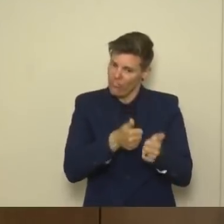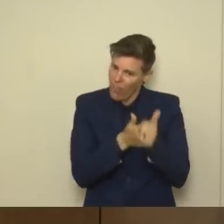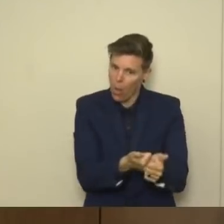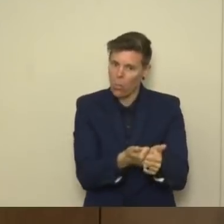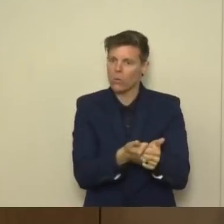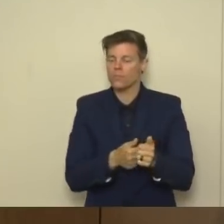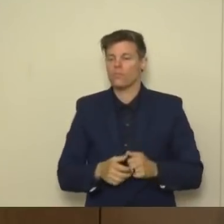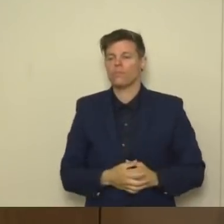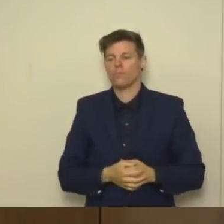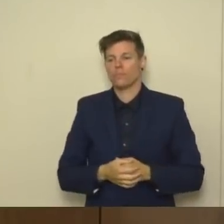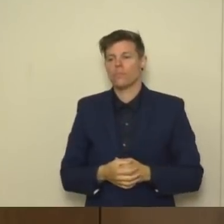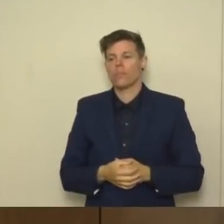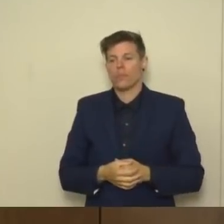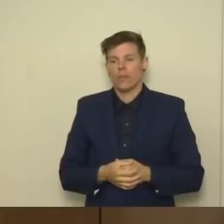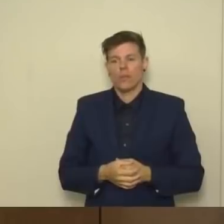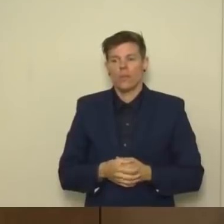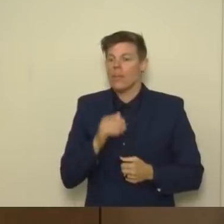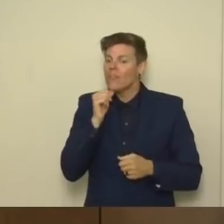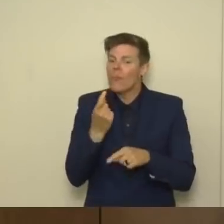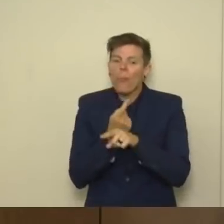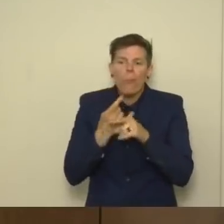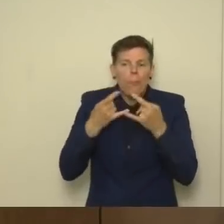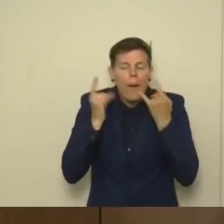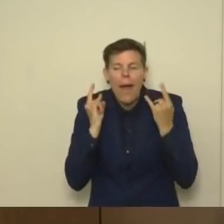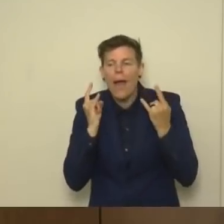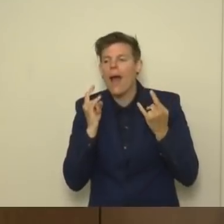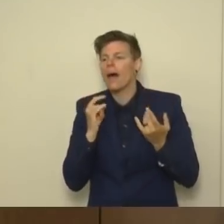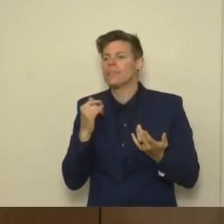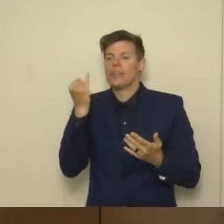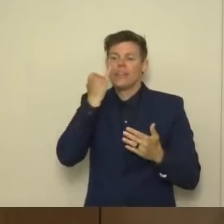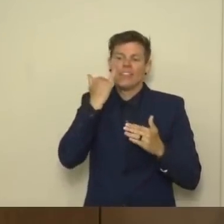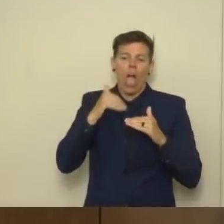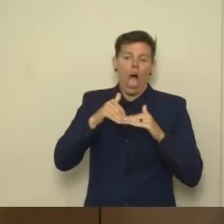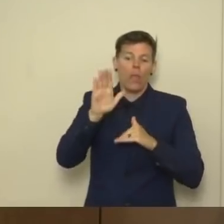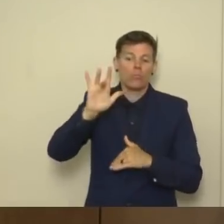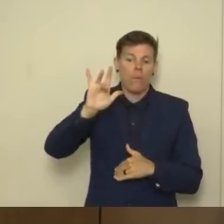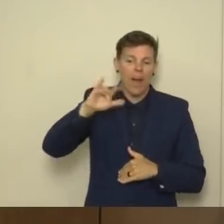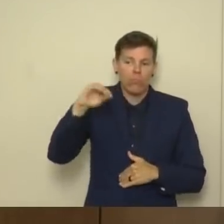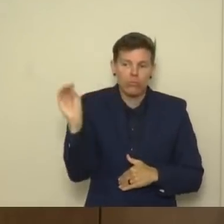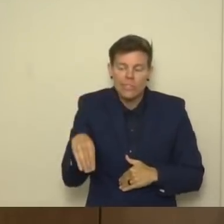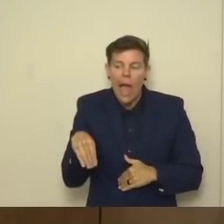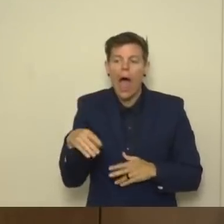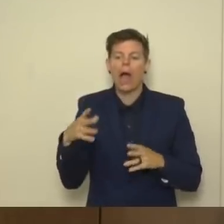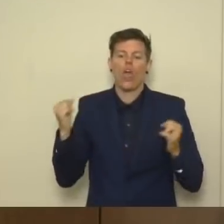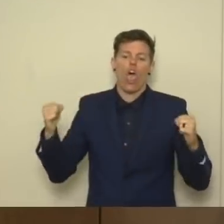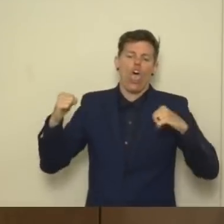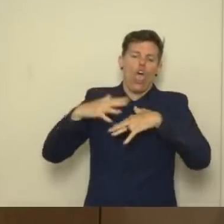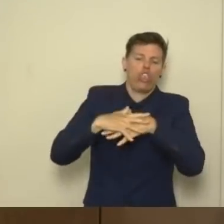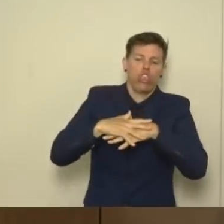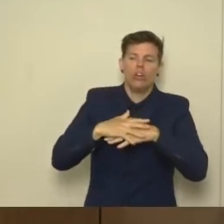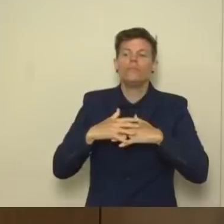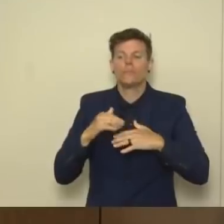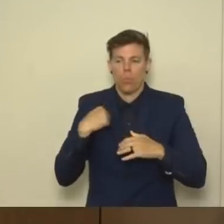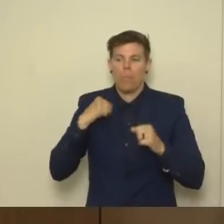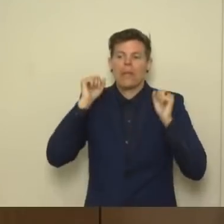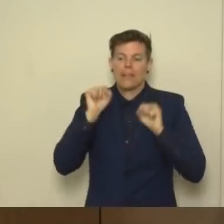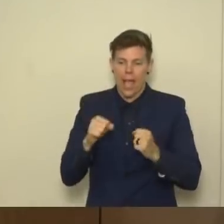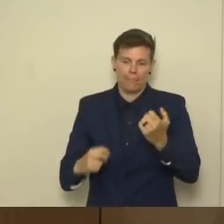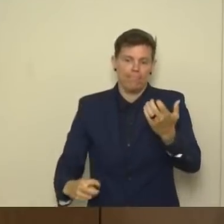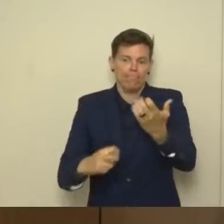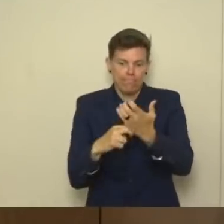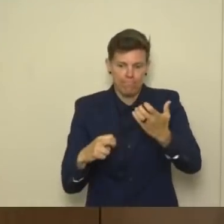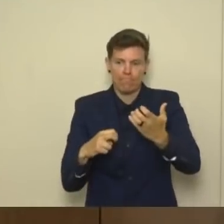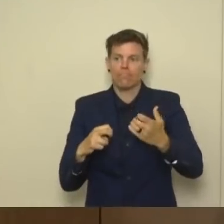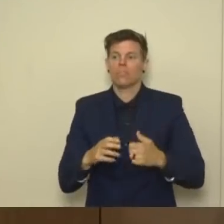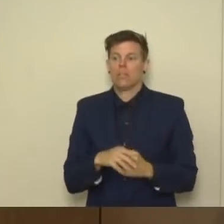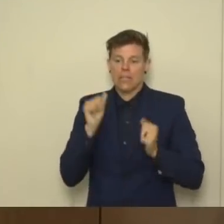above 25% of their occupancy or their groups are too big, that is a citable and enforceable action right